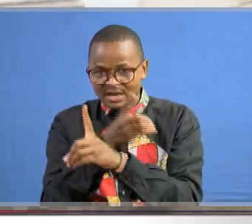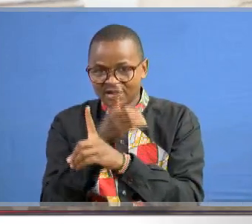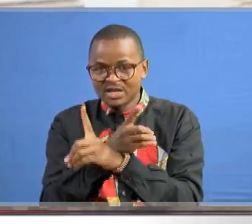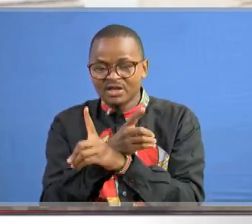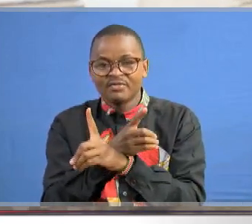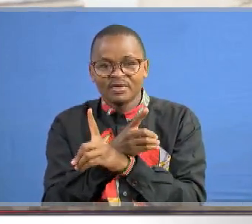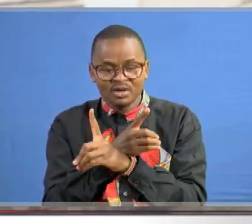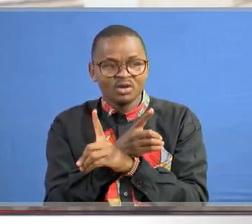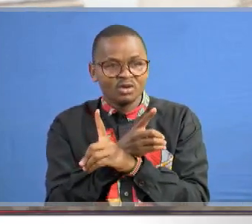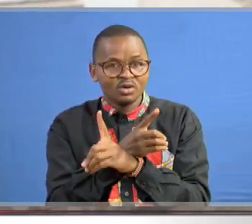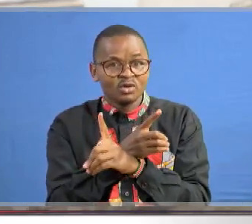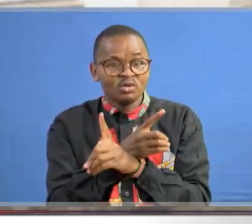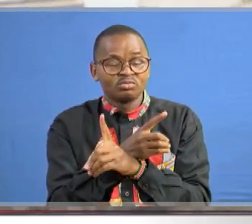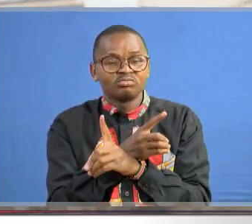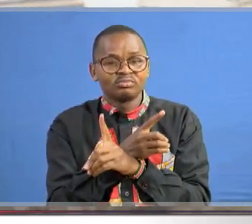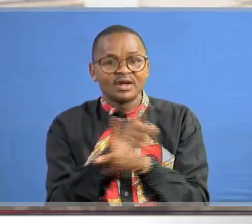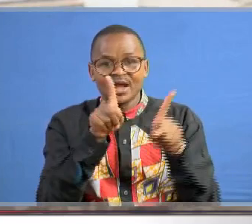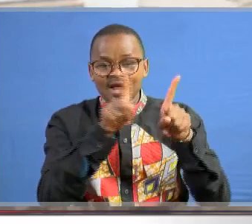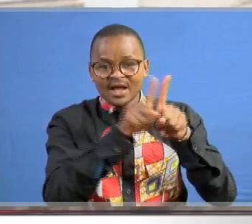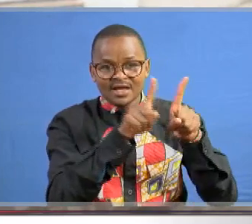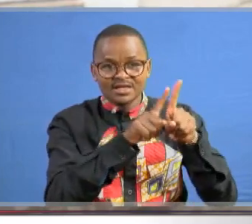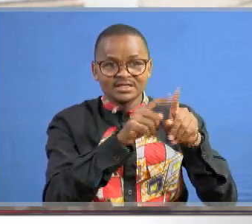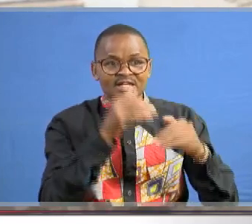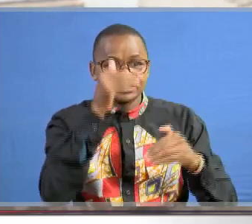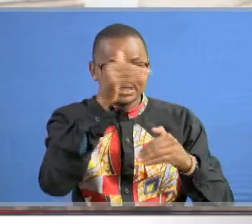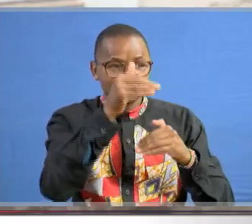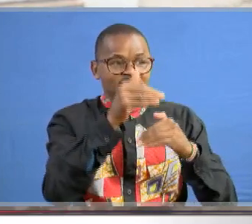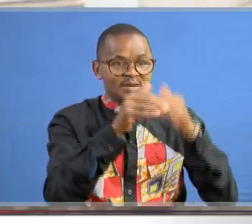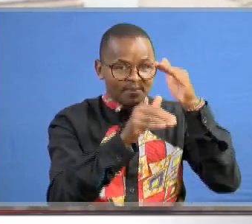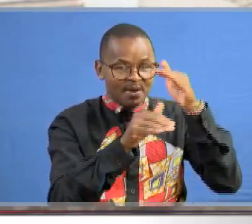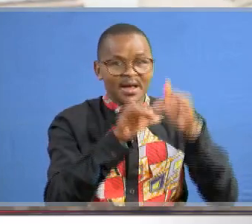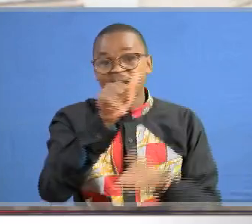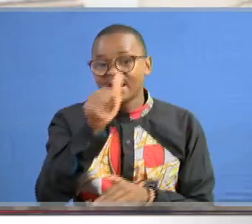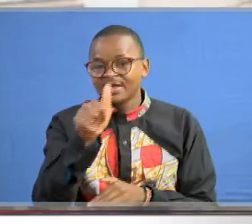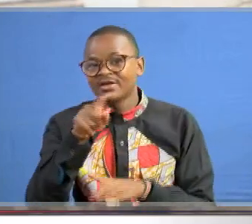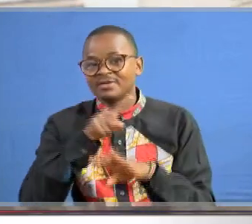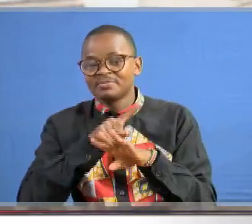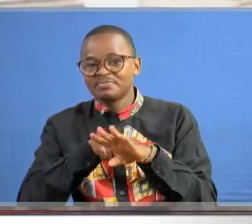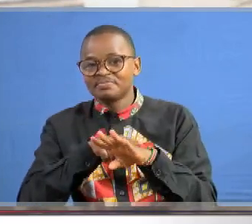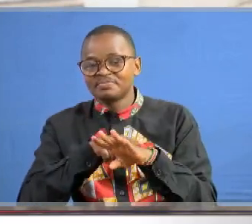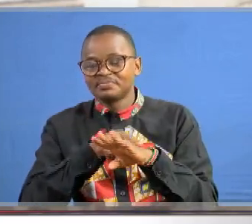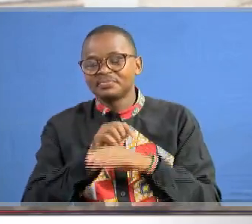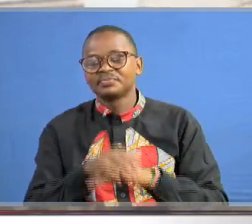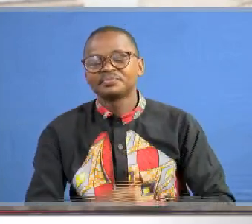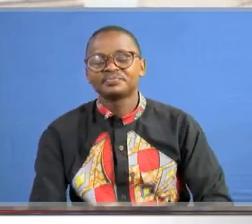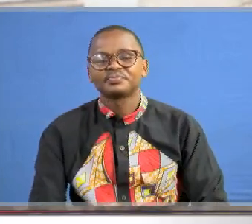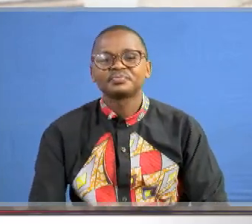world they all know too well, a step at a time. Paulette Mboga, KUTV.